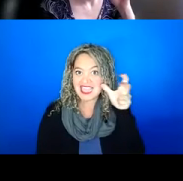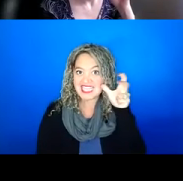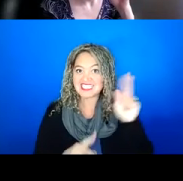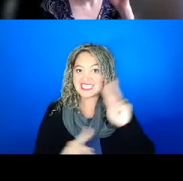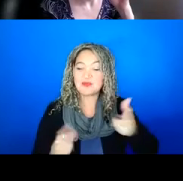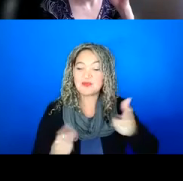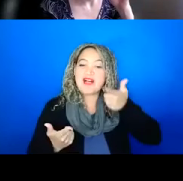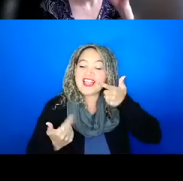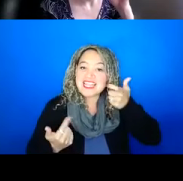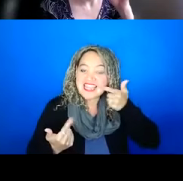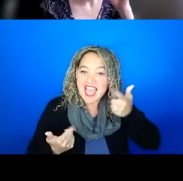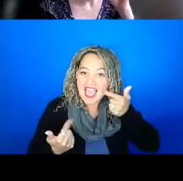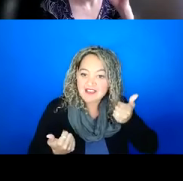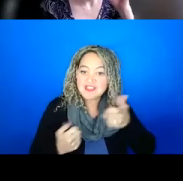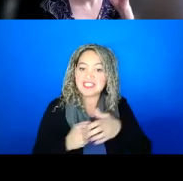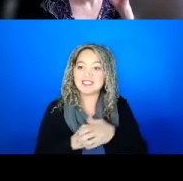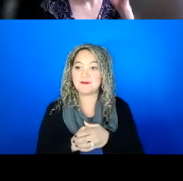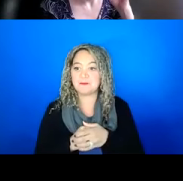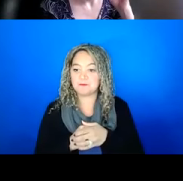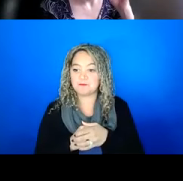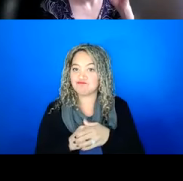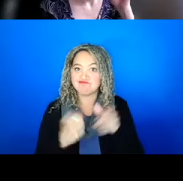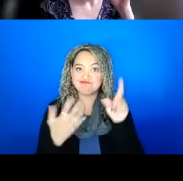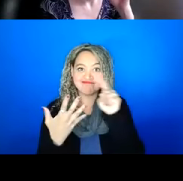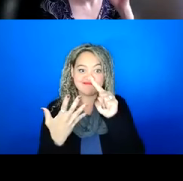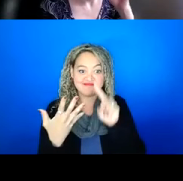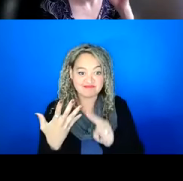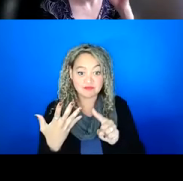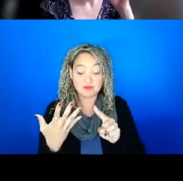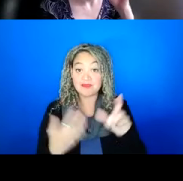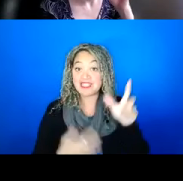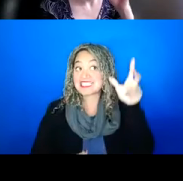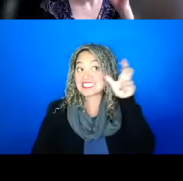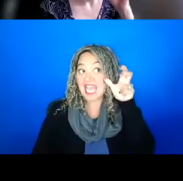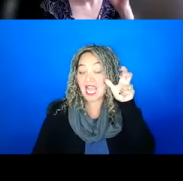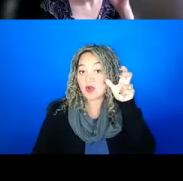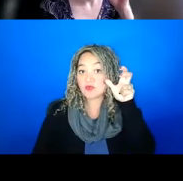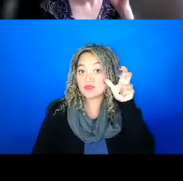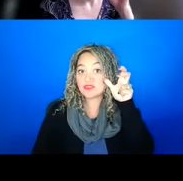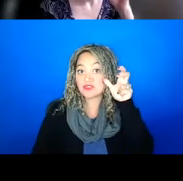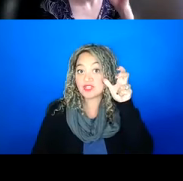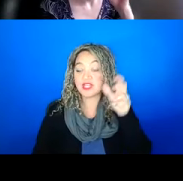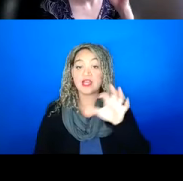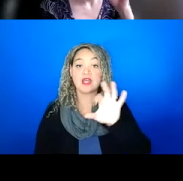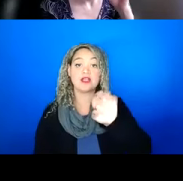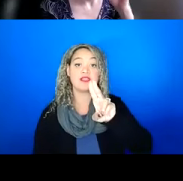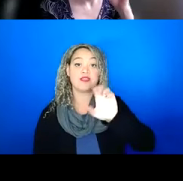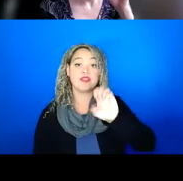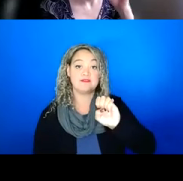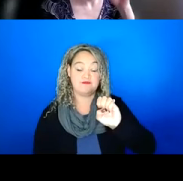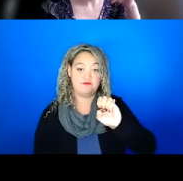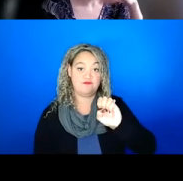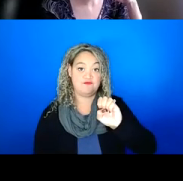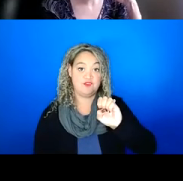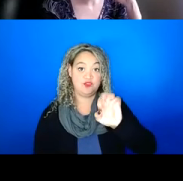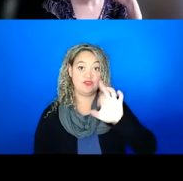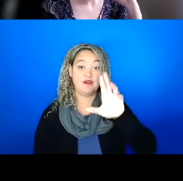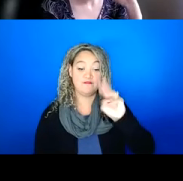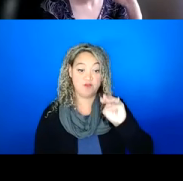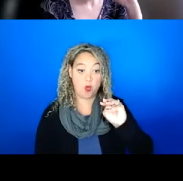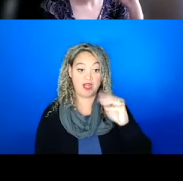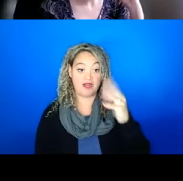laughing and so on, just sounds. Get the fusiform face area right there.